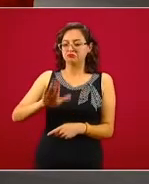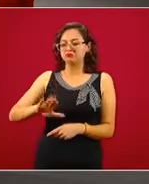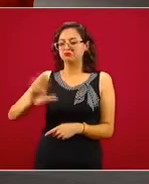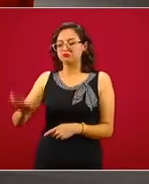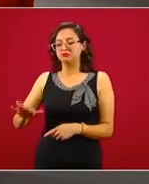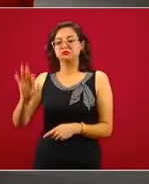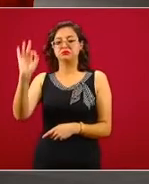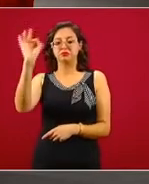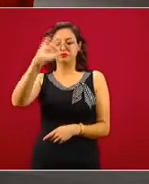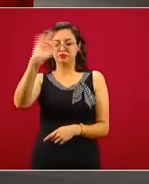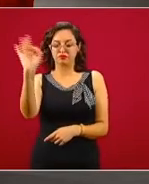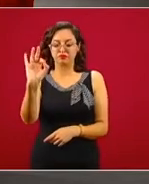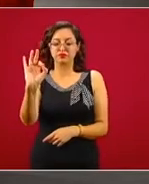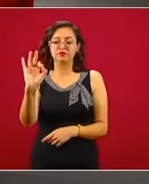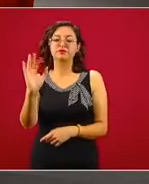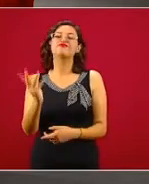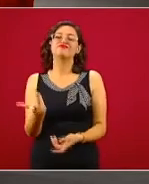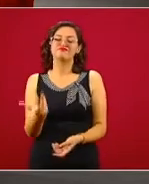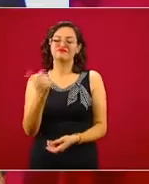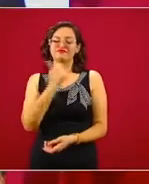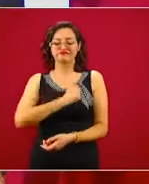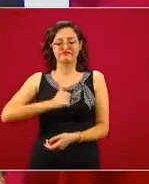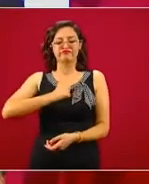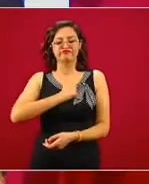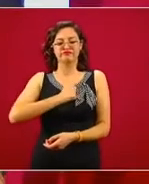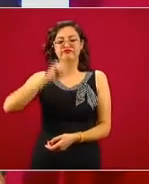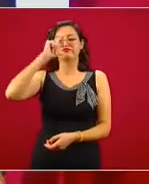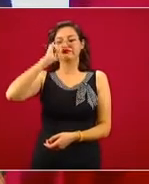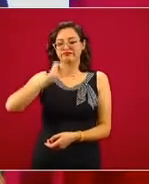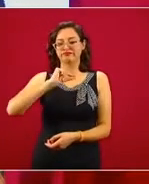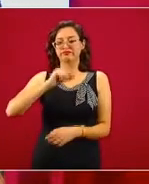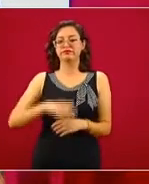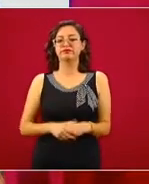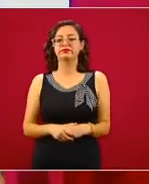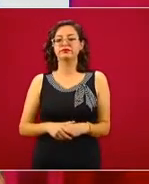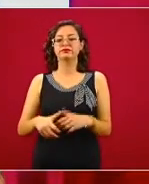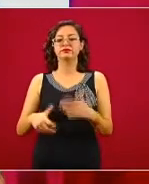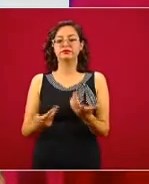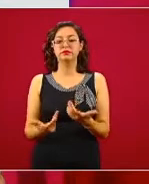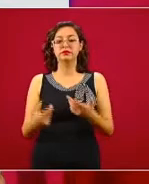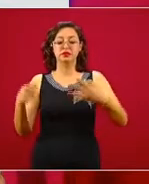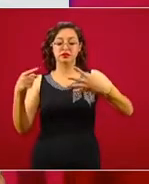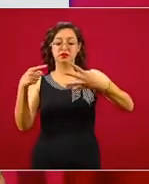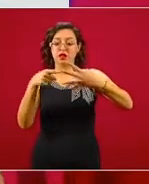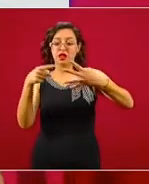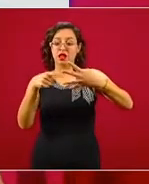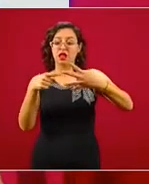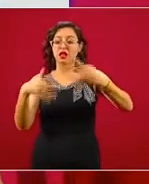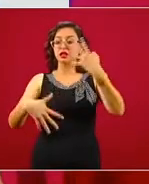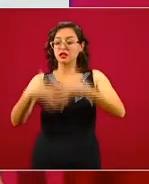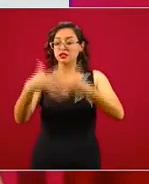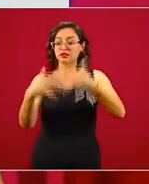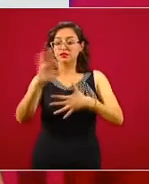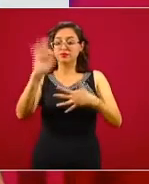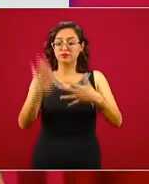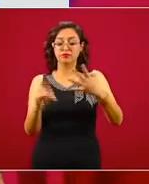as you can see, we see an increase in the case fatality